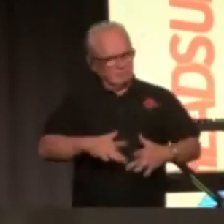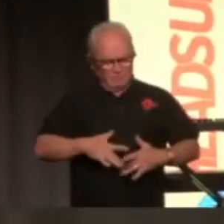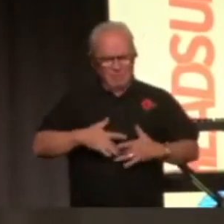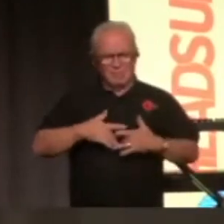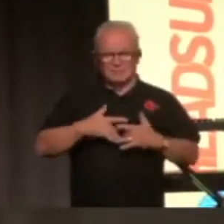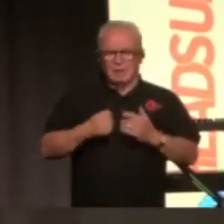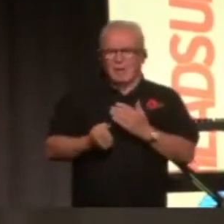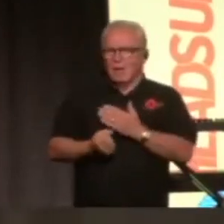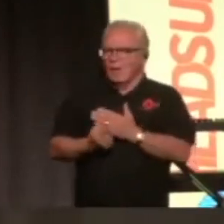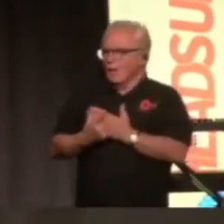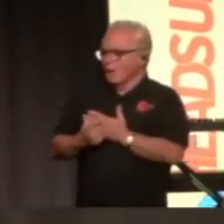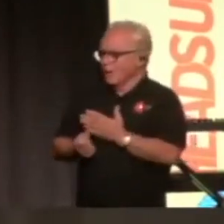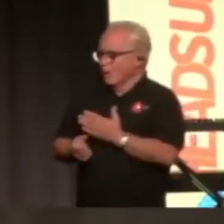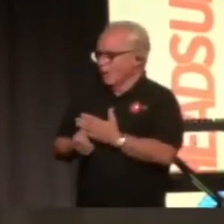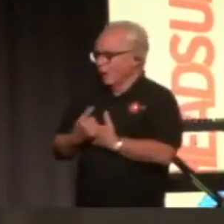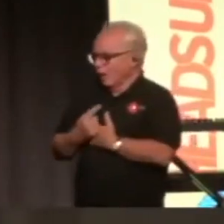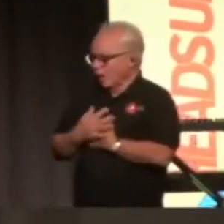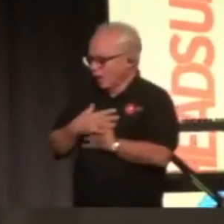come.